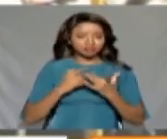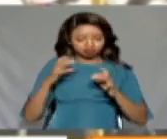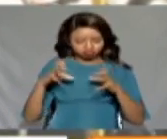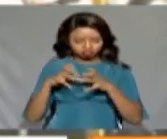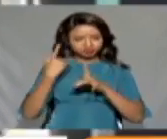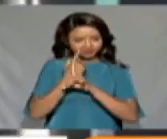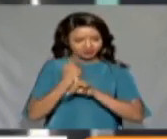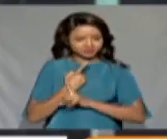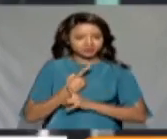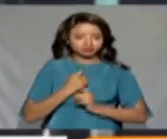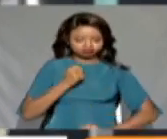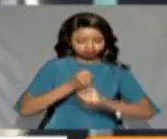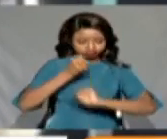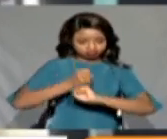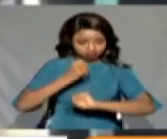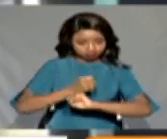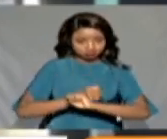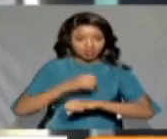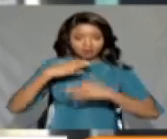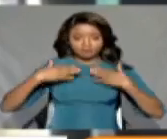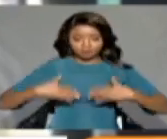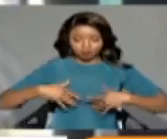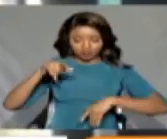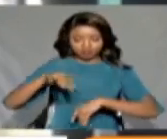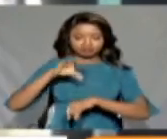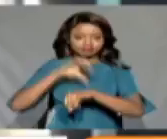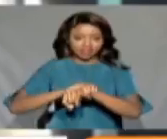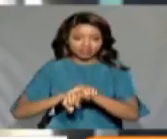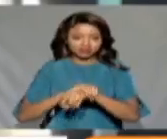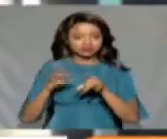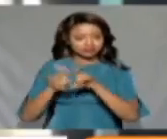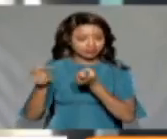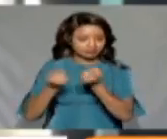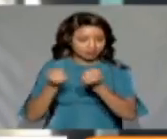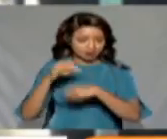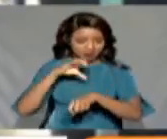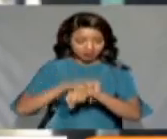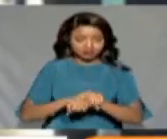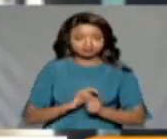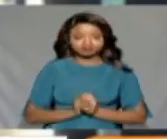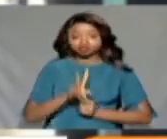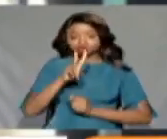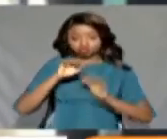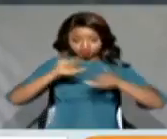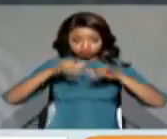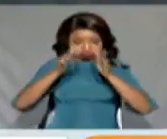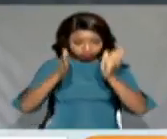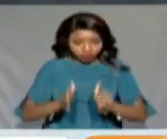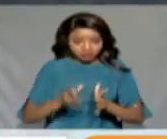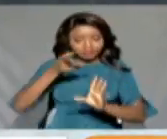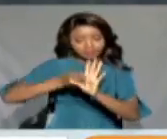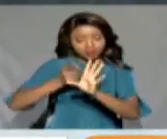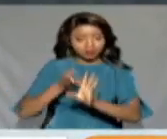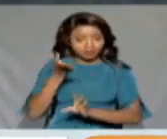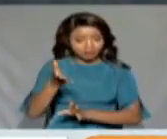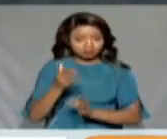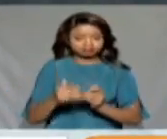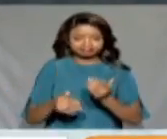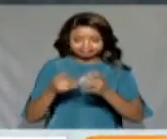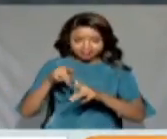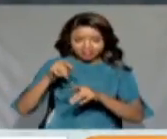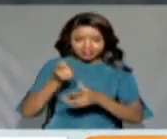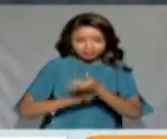by the Kenya Navy. At mid-morning, two divers from the subseas company who participated in the operation came out of the